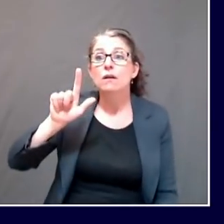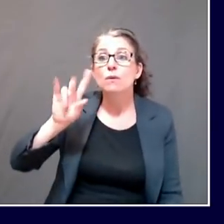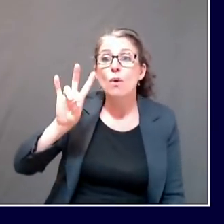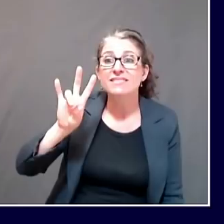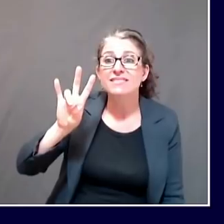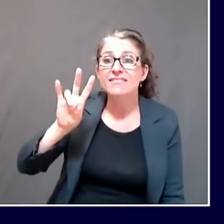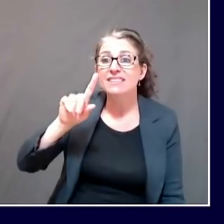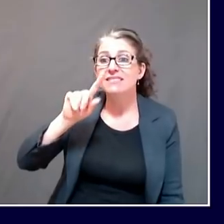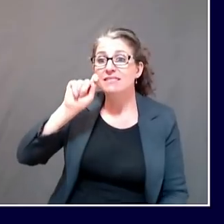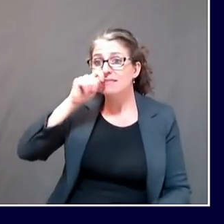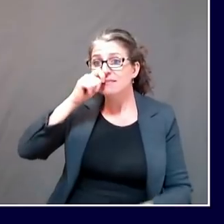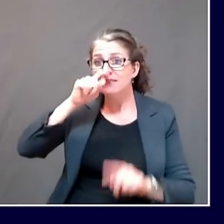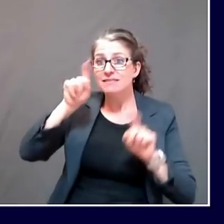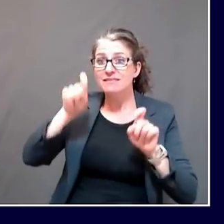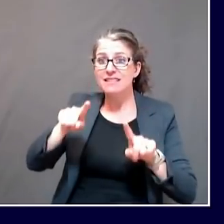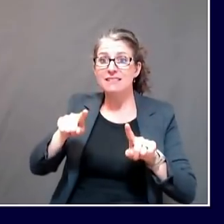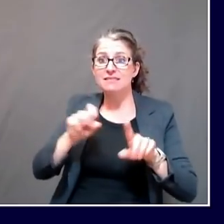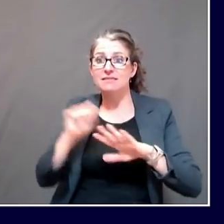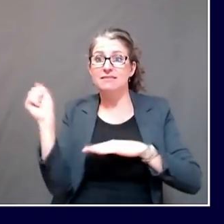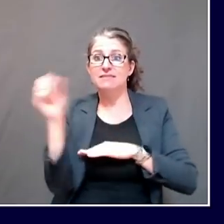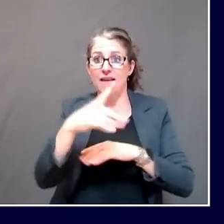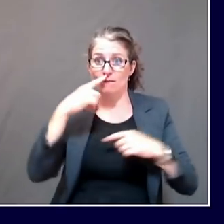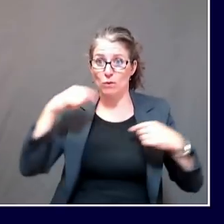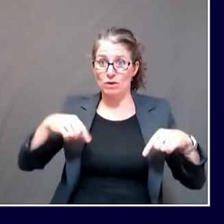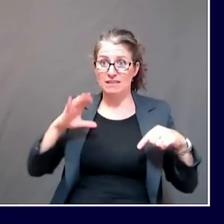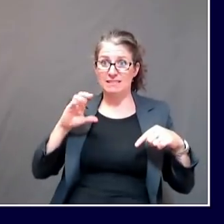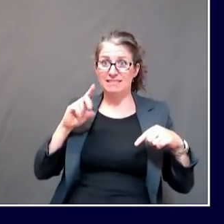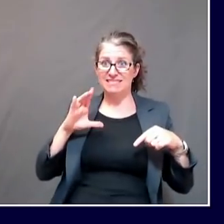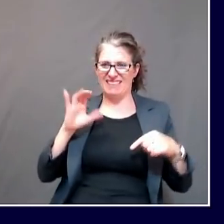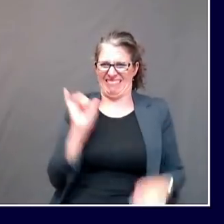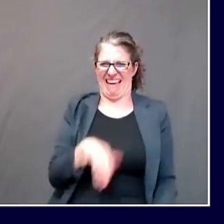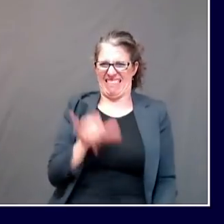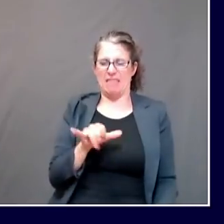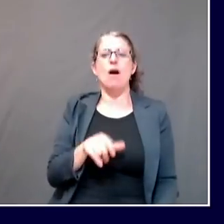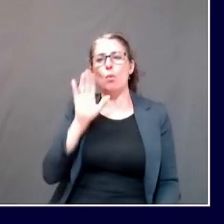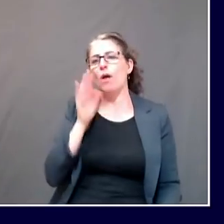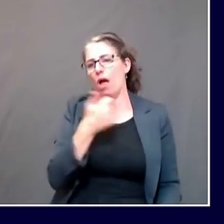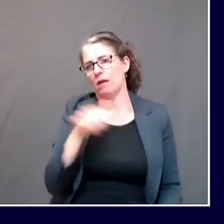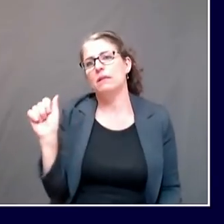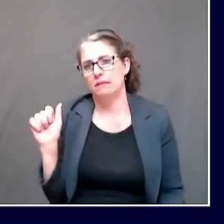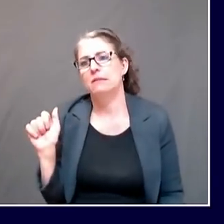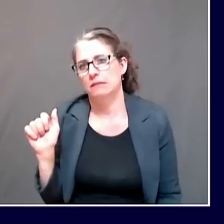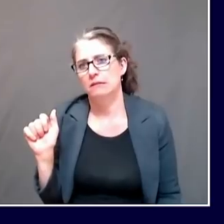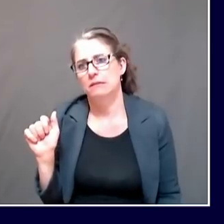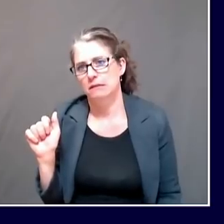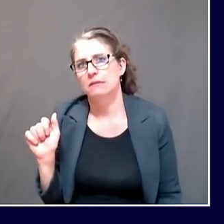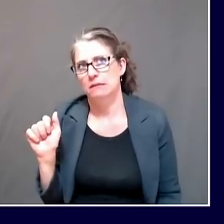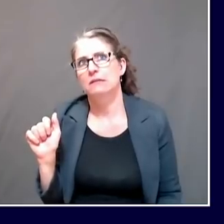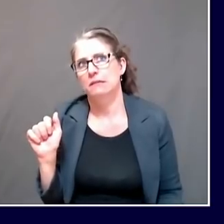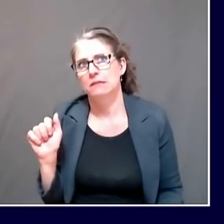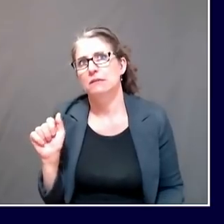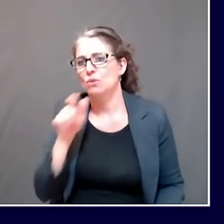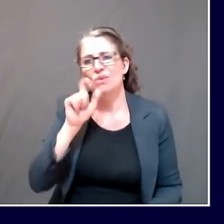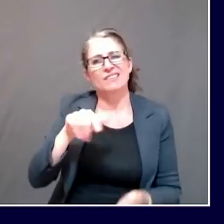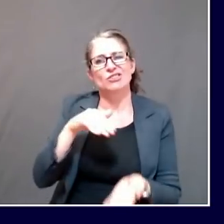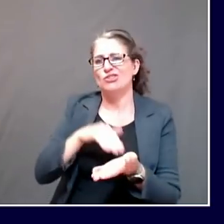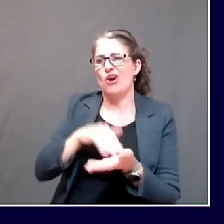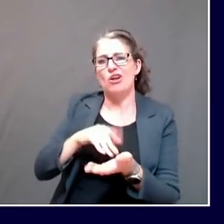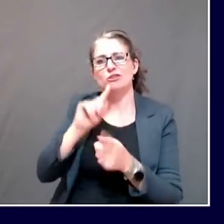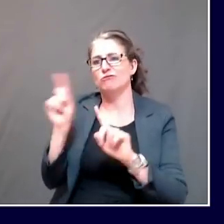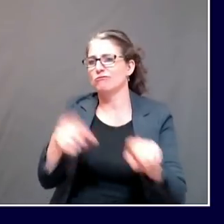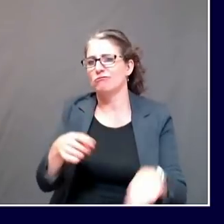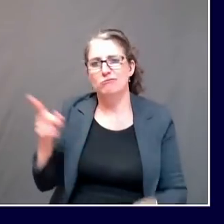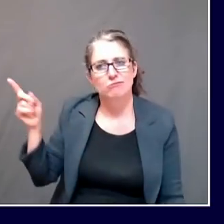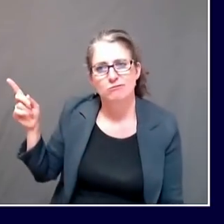not state-sponsored. We rank #1 in the nation in terms of states that have exceeded our testing or the